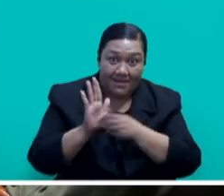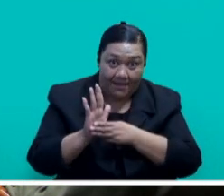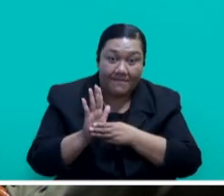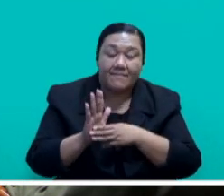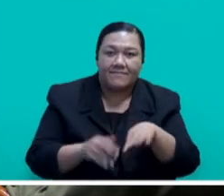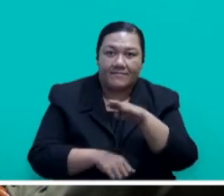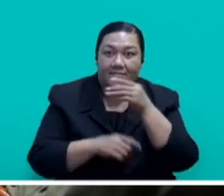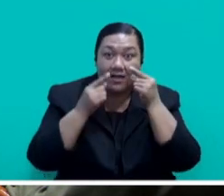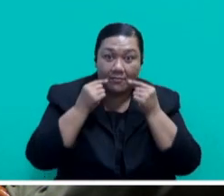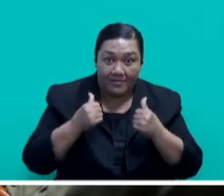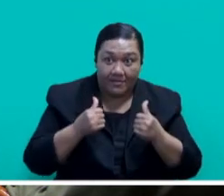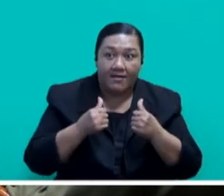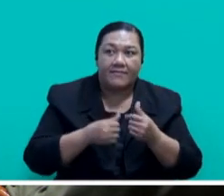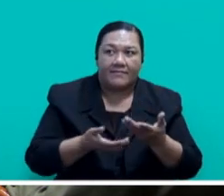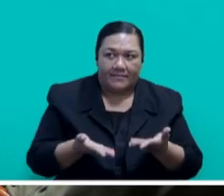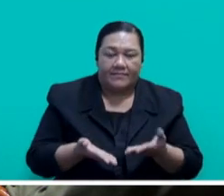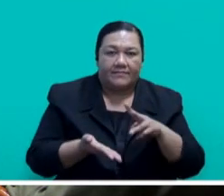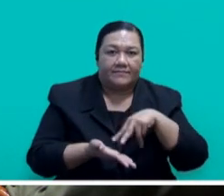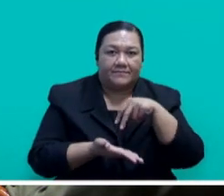take the floor. The floor is yours, sir.